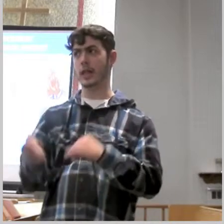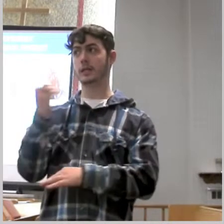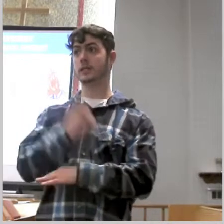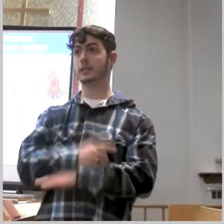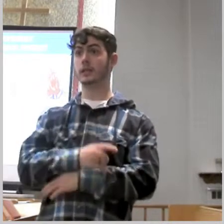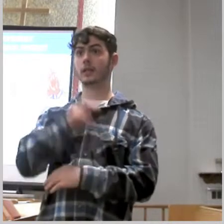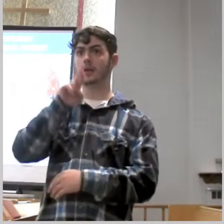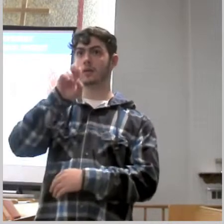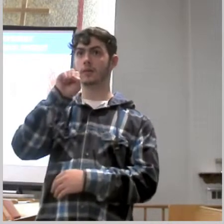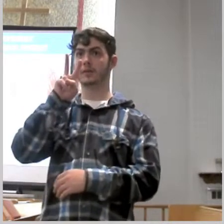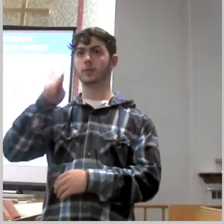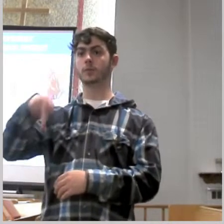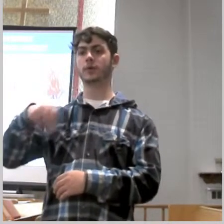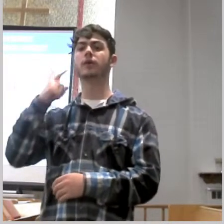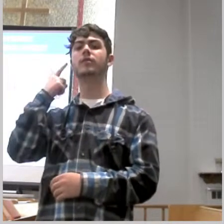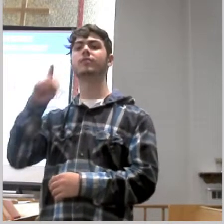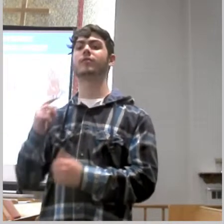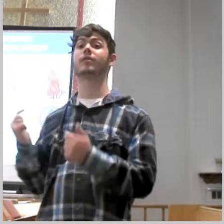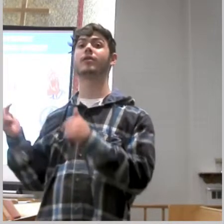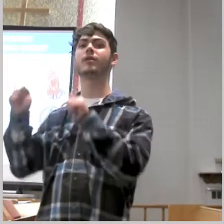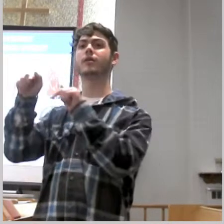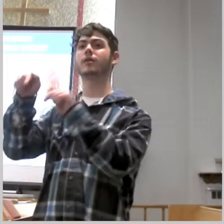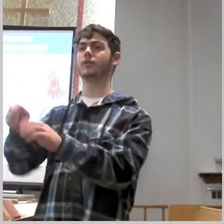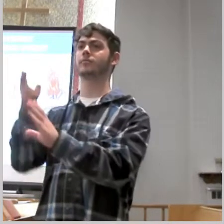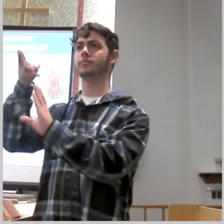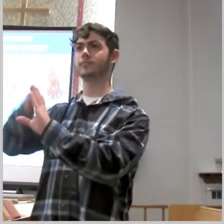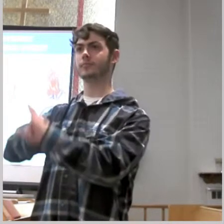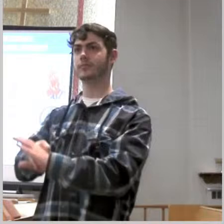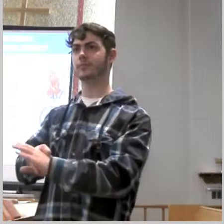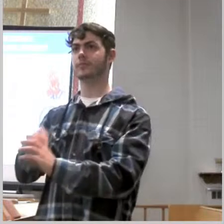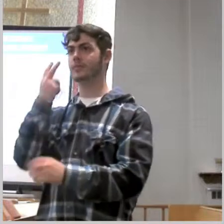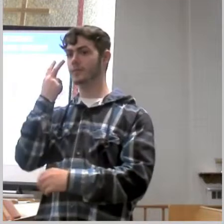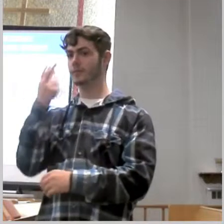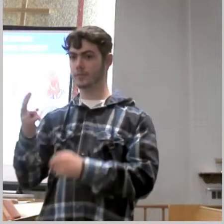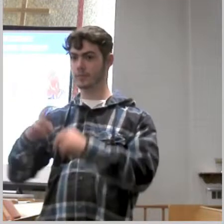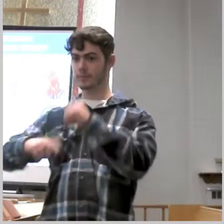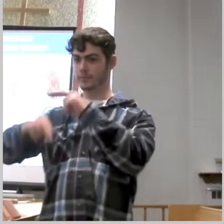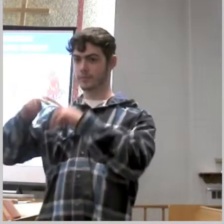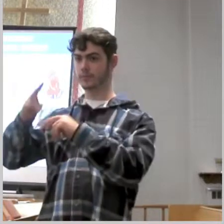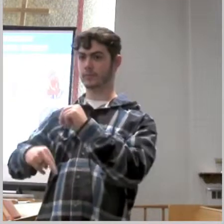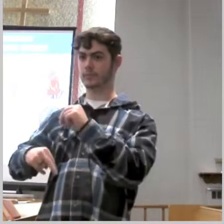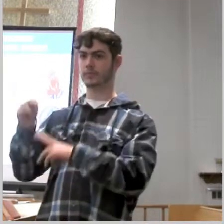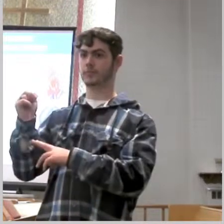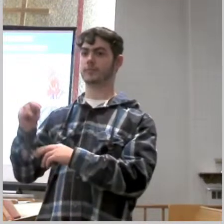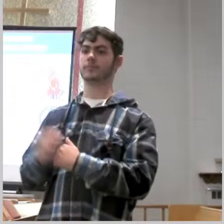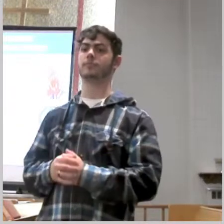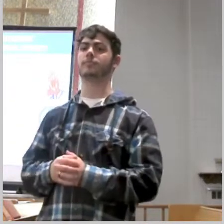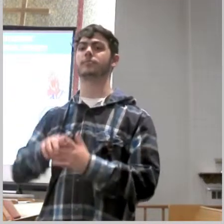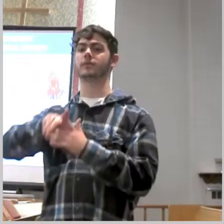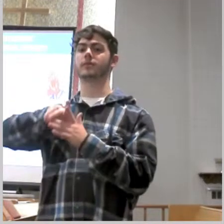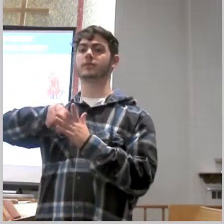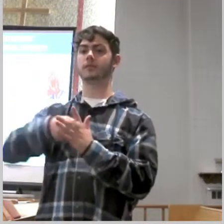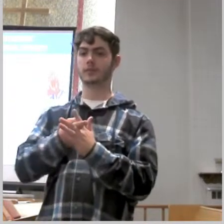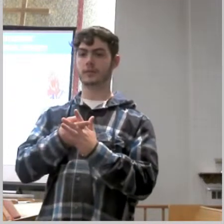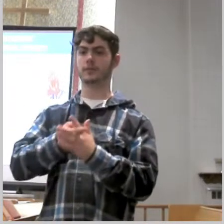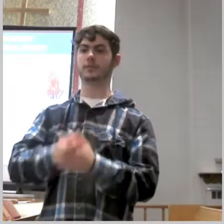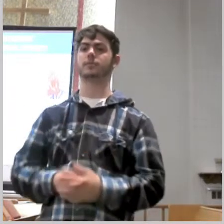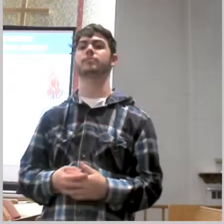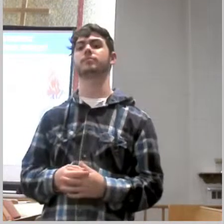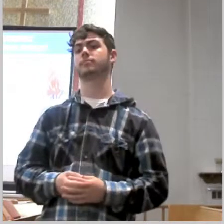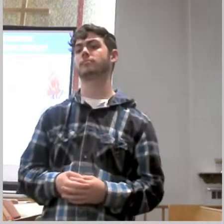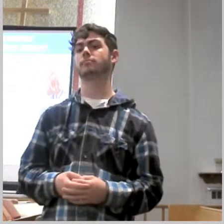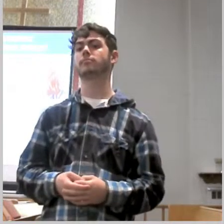to procure the buses and everything like that. So if you have not RSVP'd, please do so right now, right after